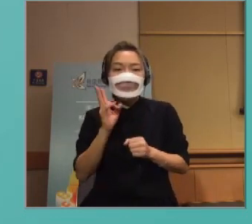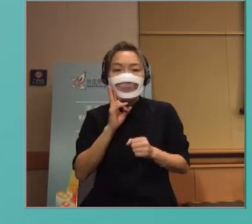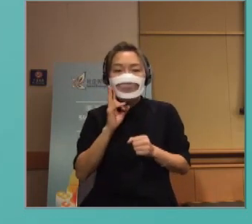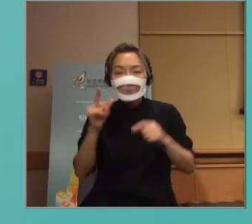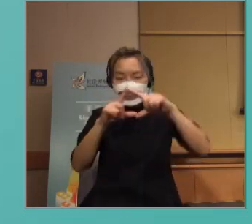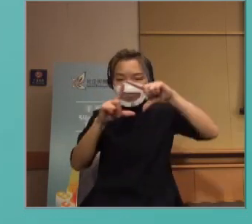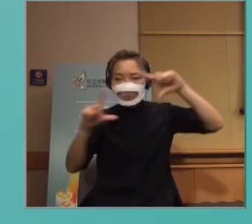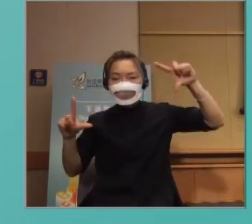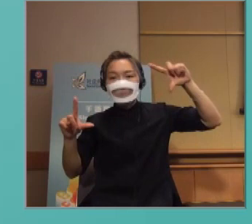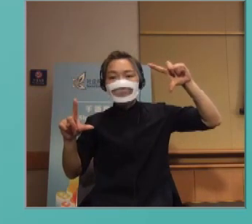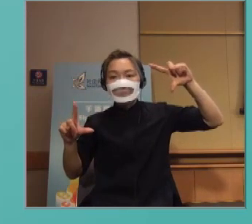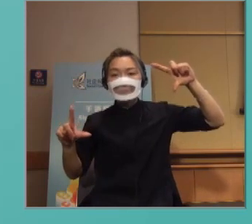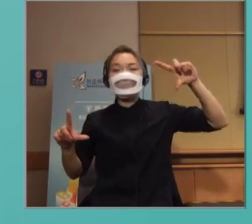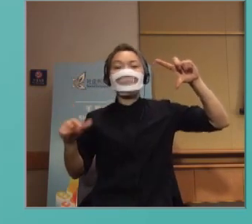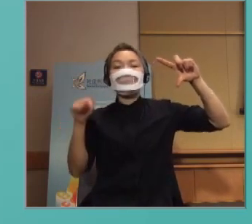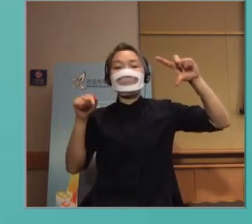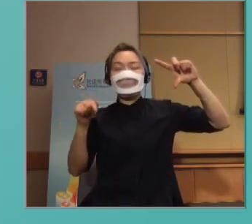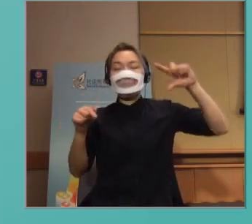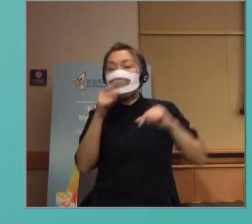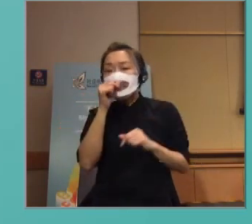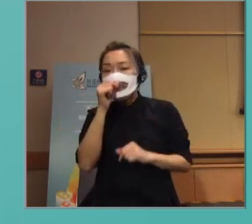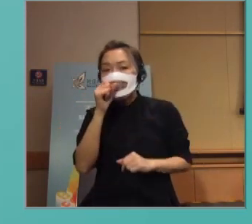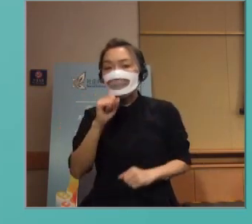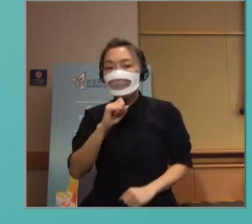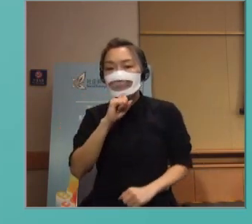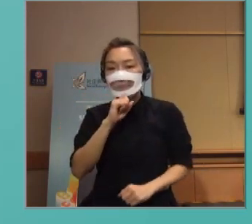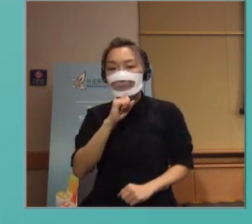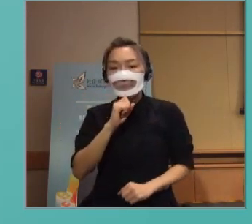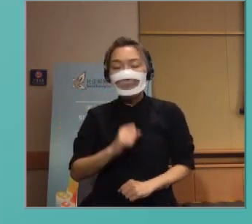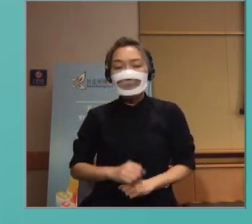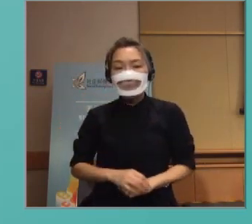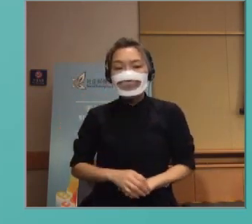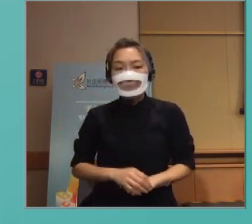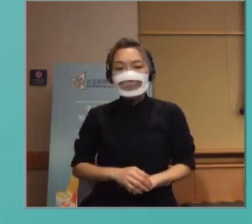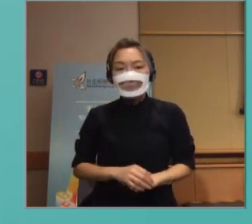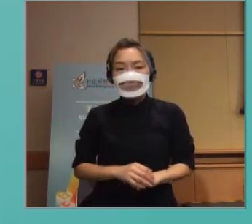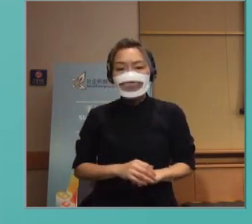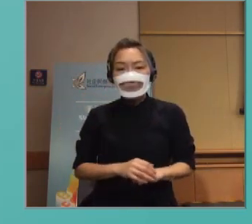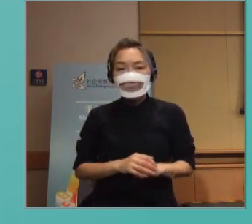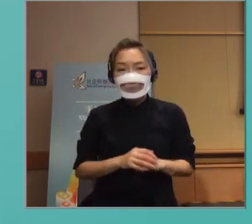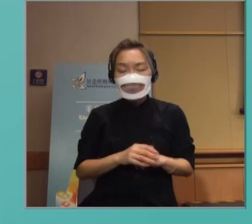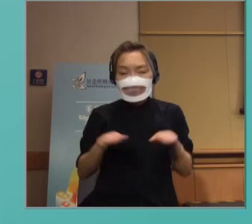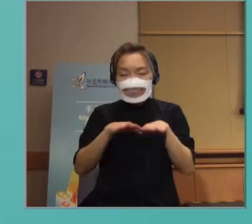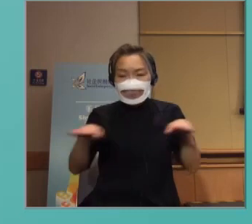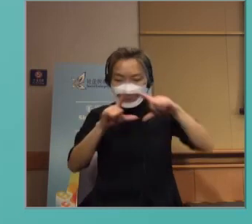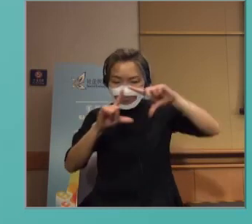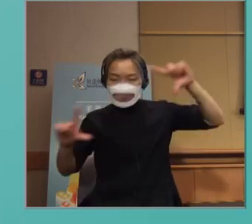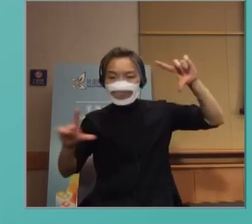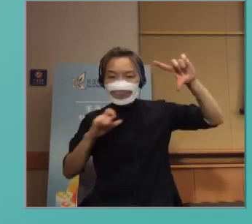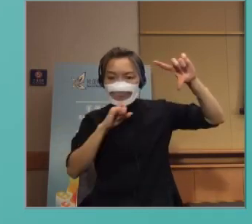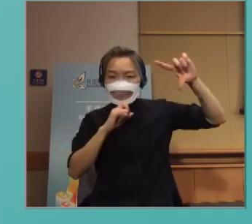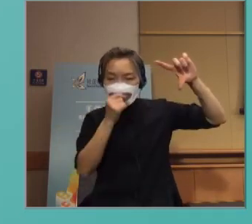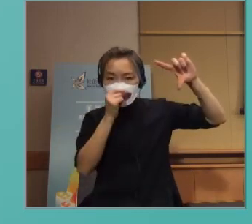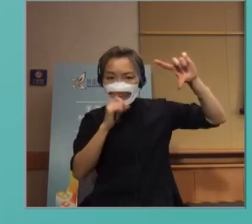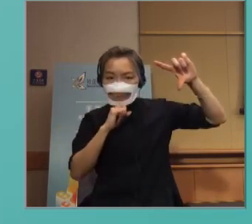you who are interested in the 3D panels I'm showing that can be part and parcel of future art collection, you can come to me afterwards on